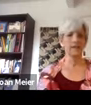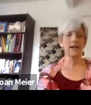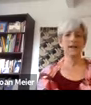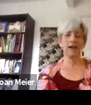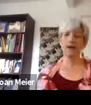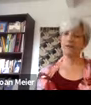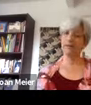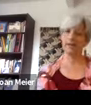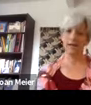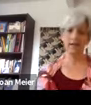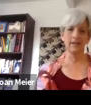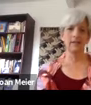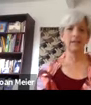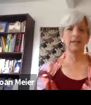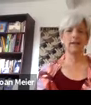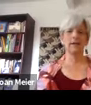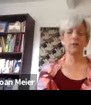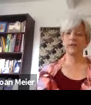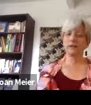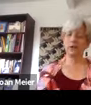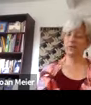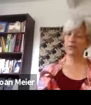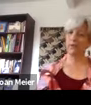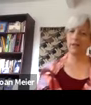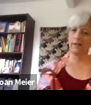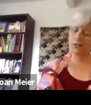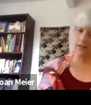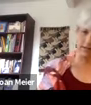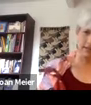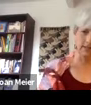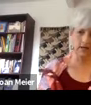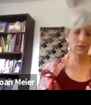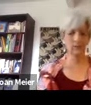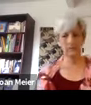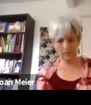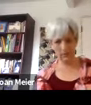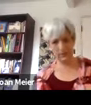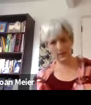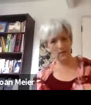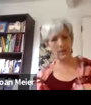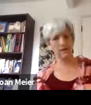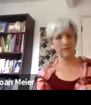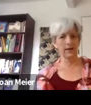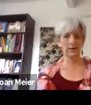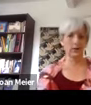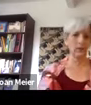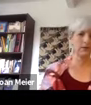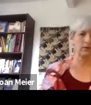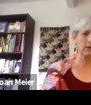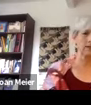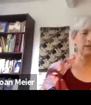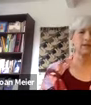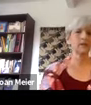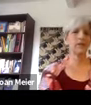case, and got her to say, one thing you don't do in alienation cases is you don't put them in therapy. Regular therapy